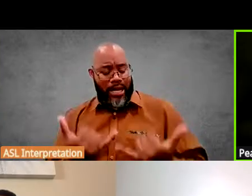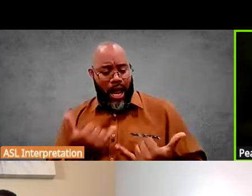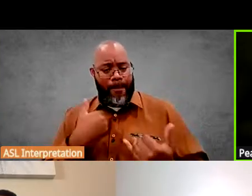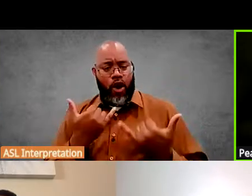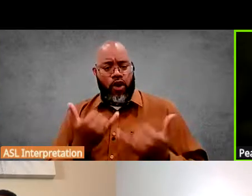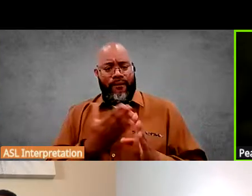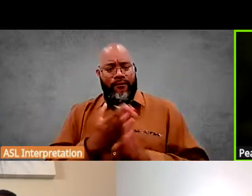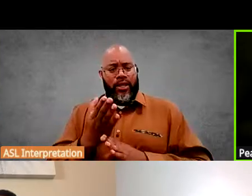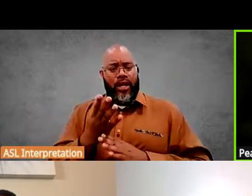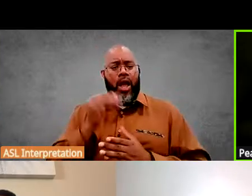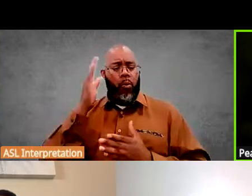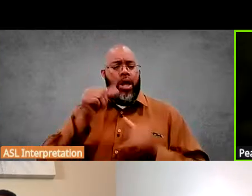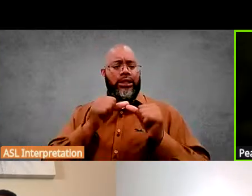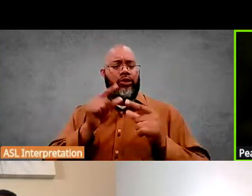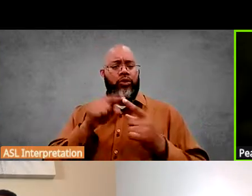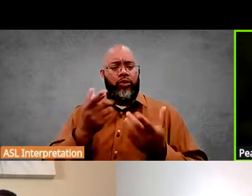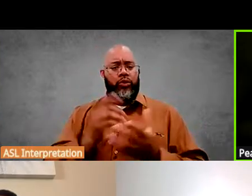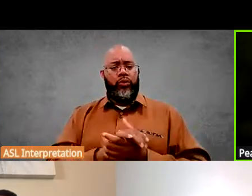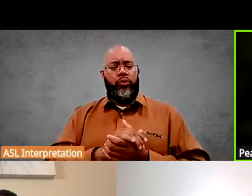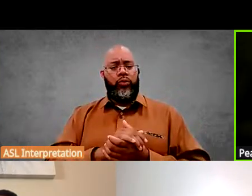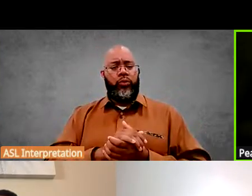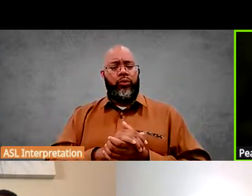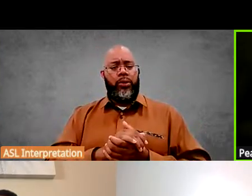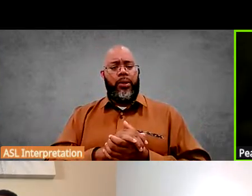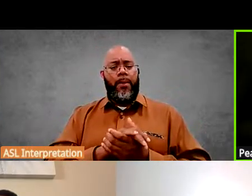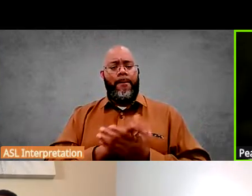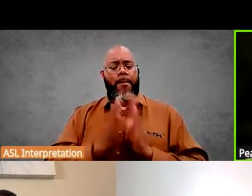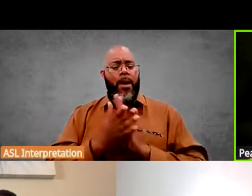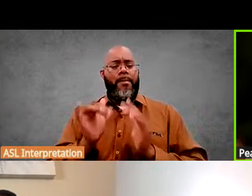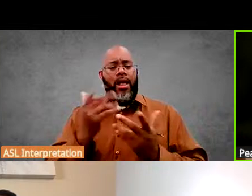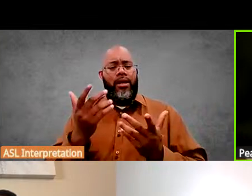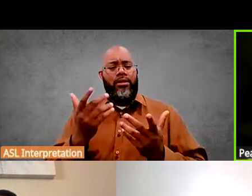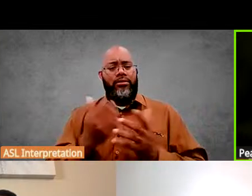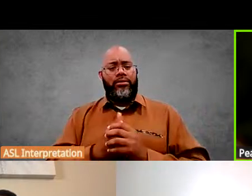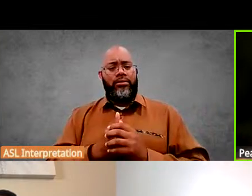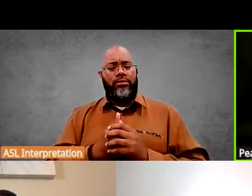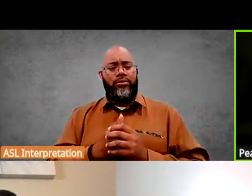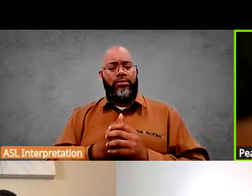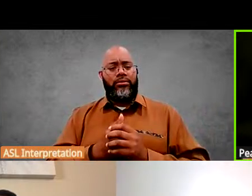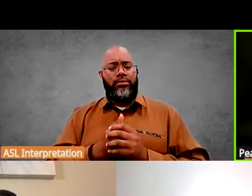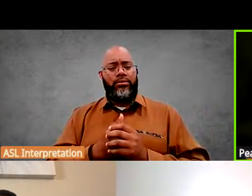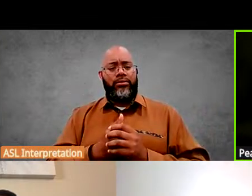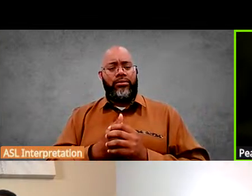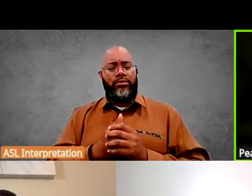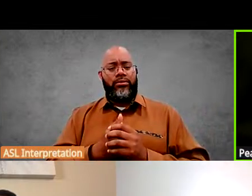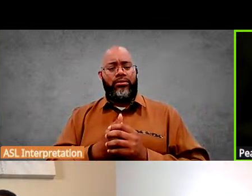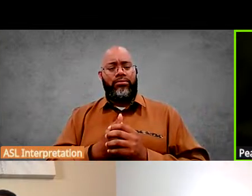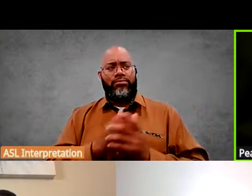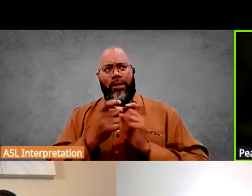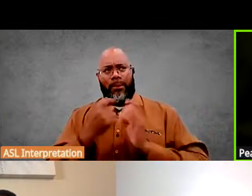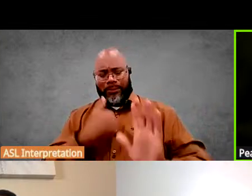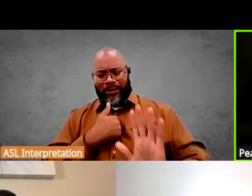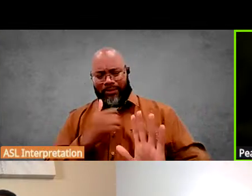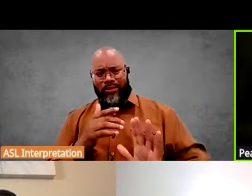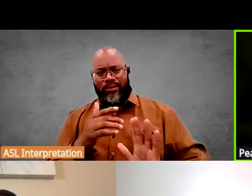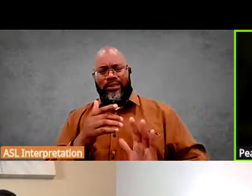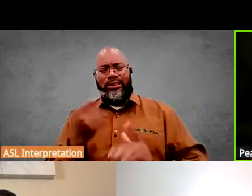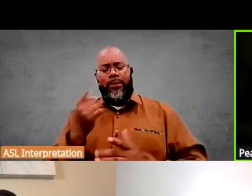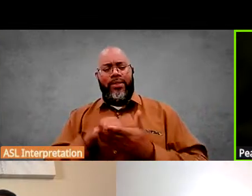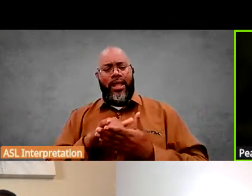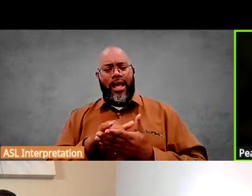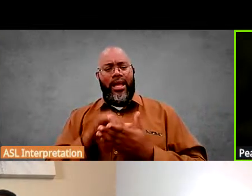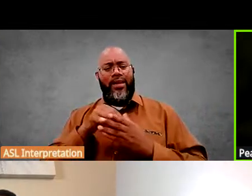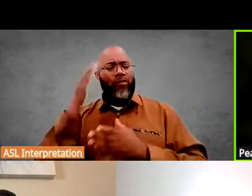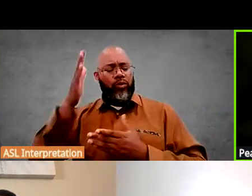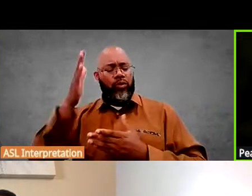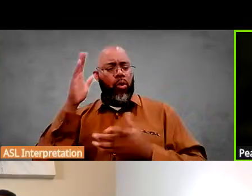field, and it will continue to be like ever be long let me rephrase myself. It will be something that in the future